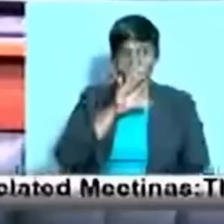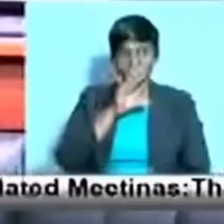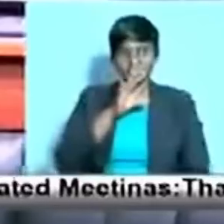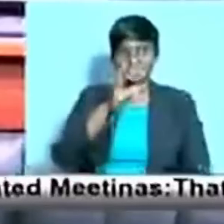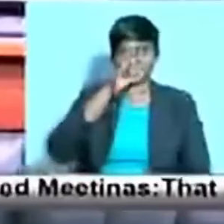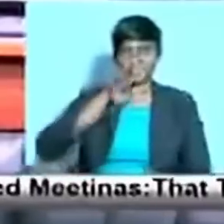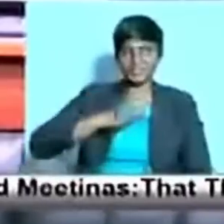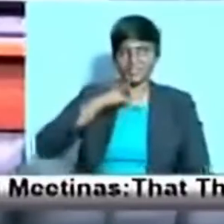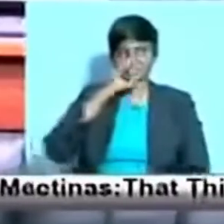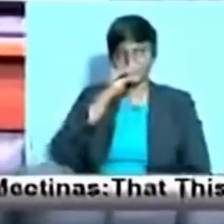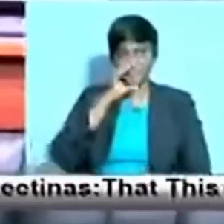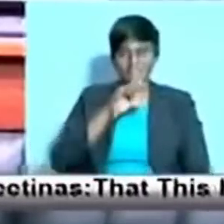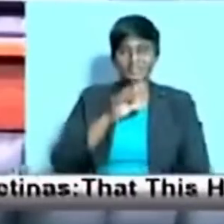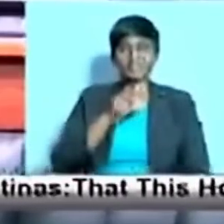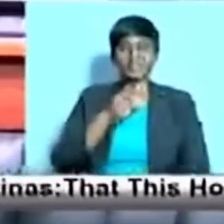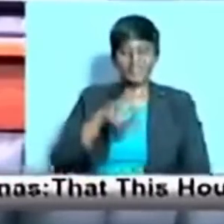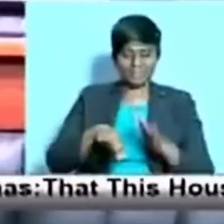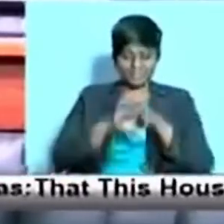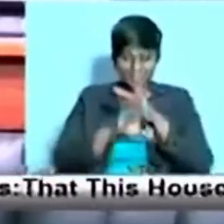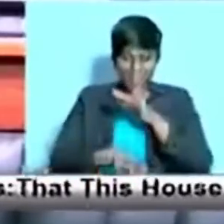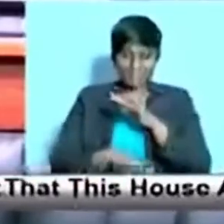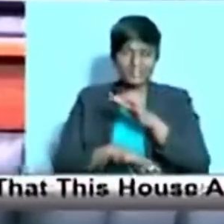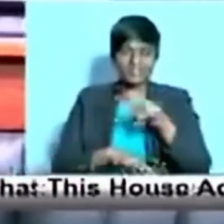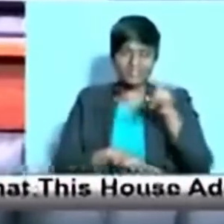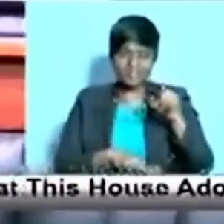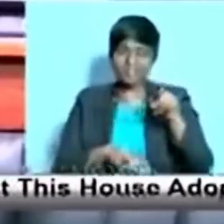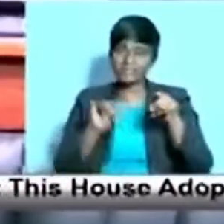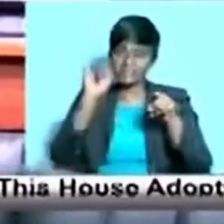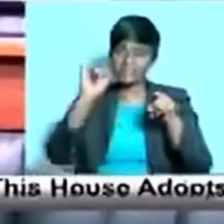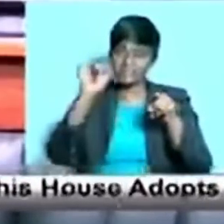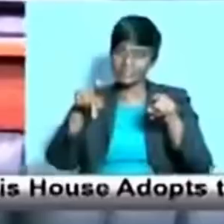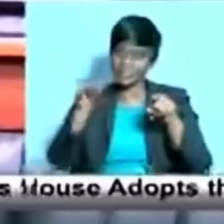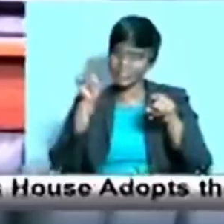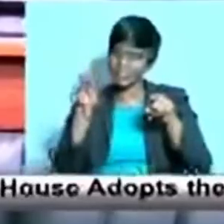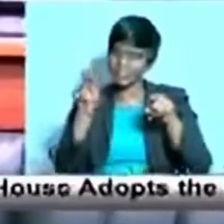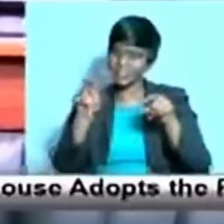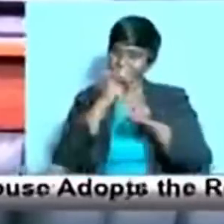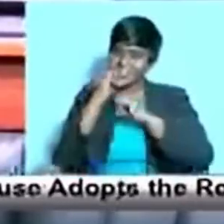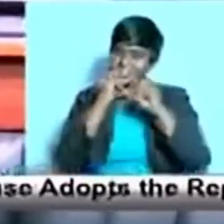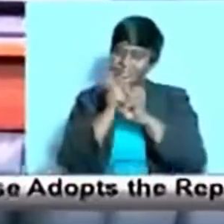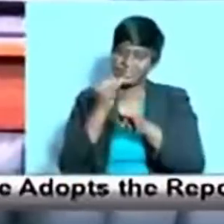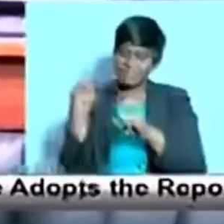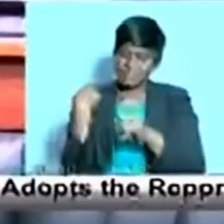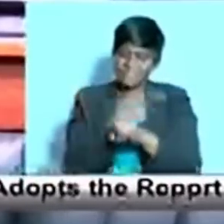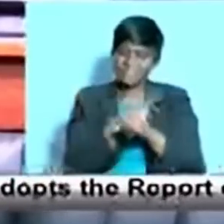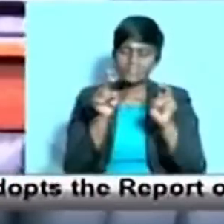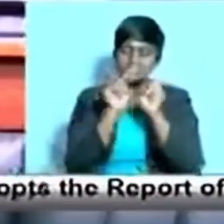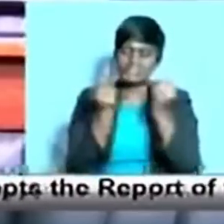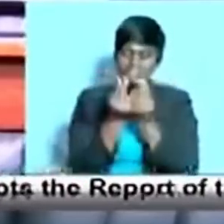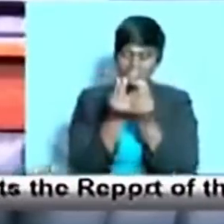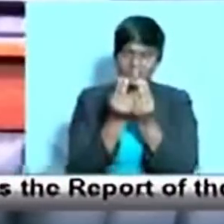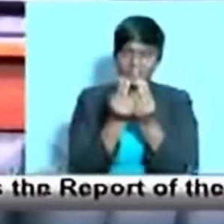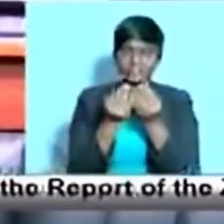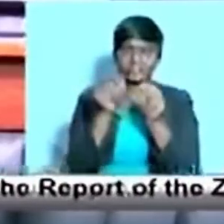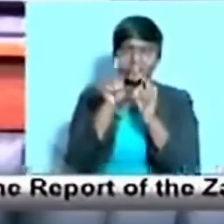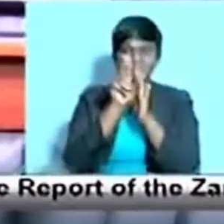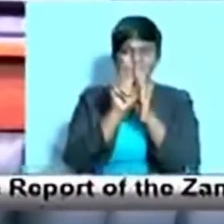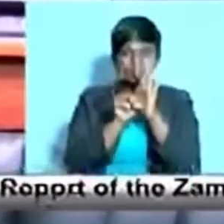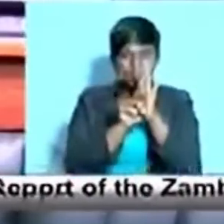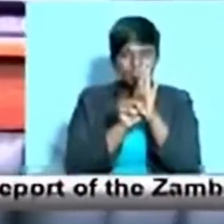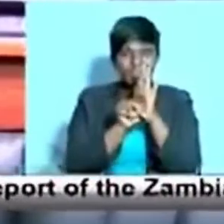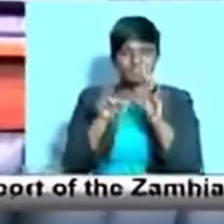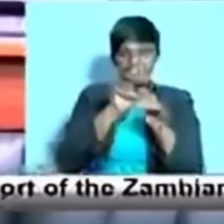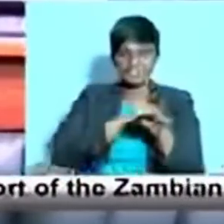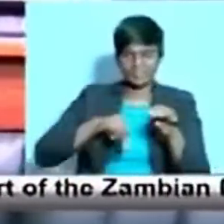Madam Speaker, under the Interparliamentary Union, members of